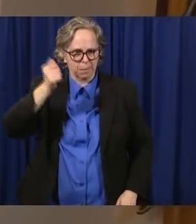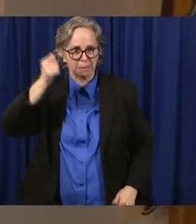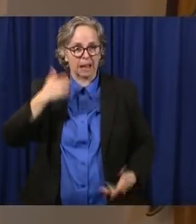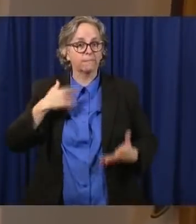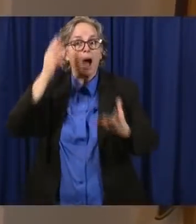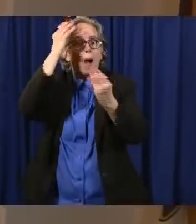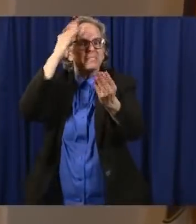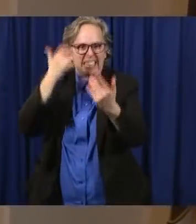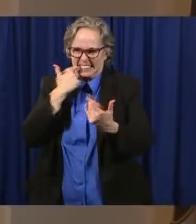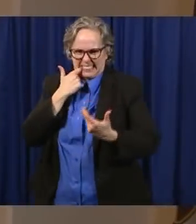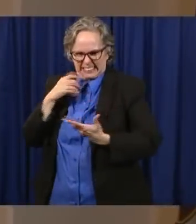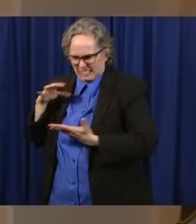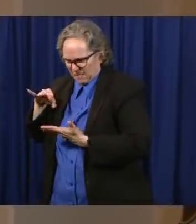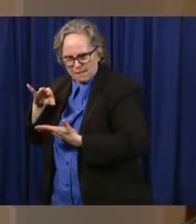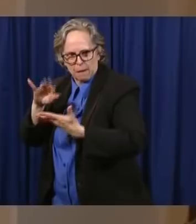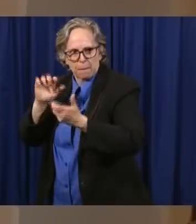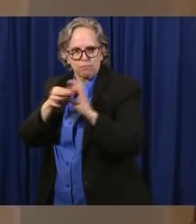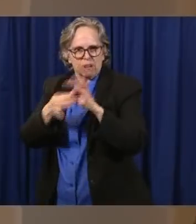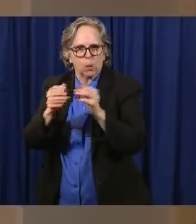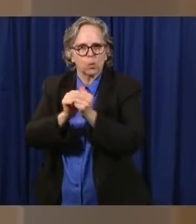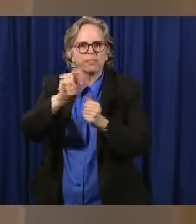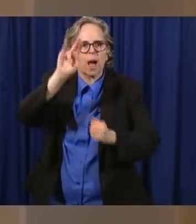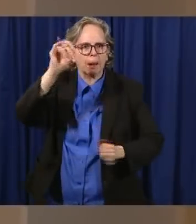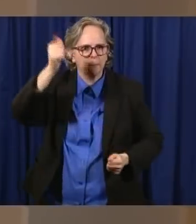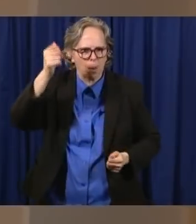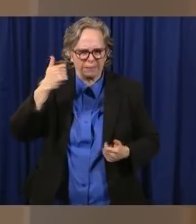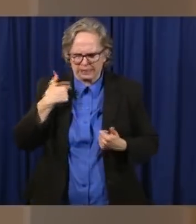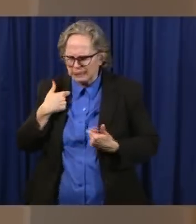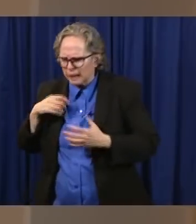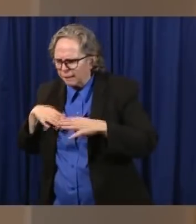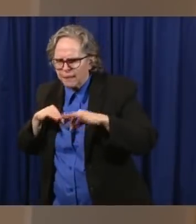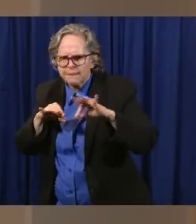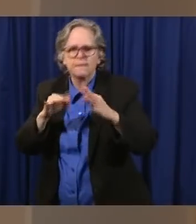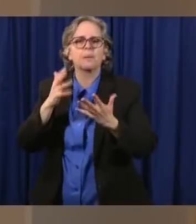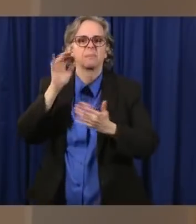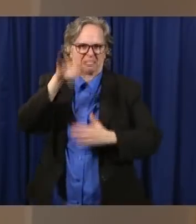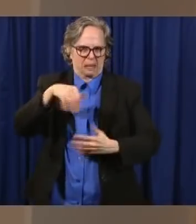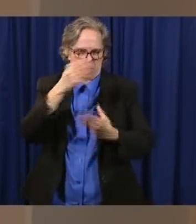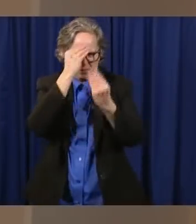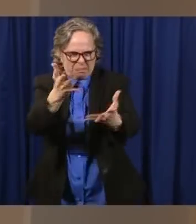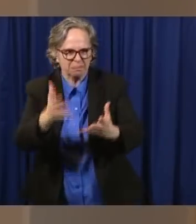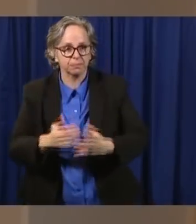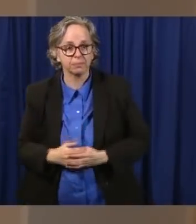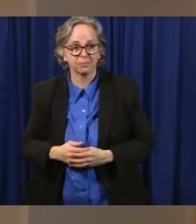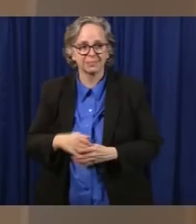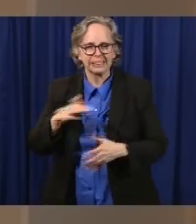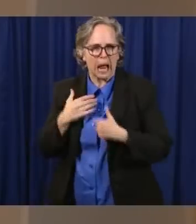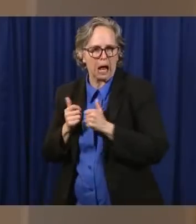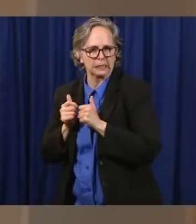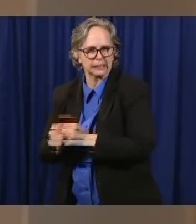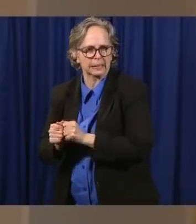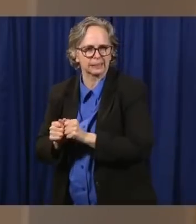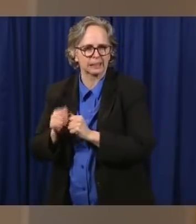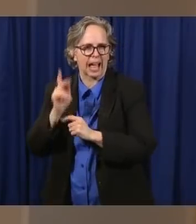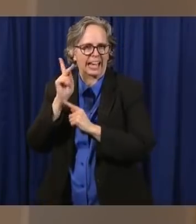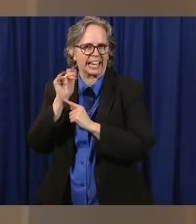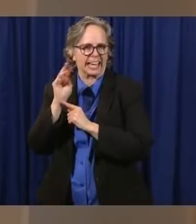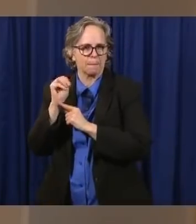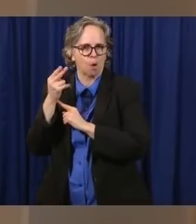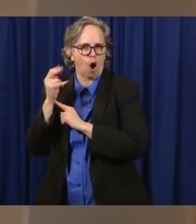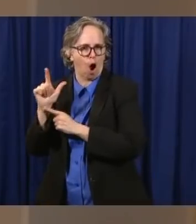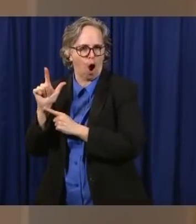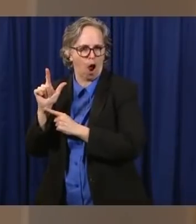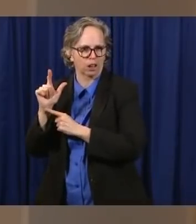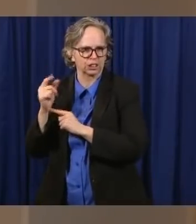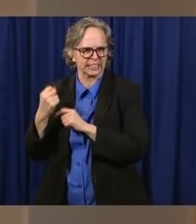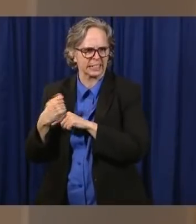unemployment issues that have been raised. I texted Director Kim Hall, and she said that they have caught up on